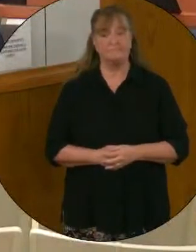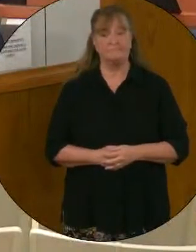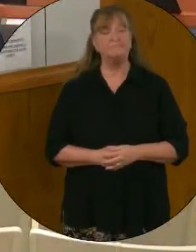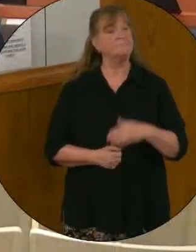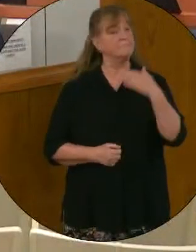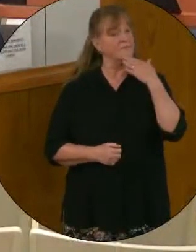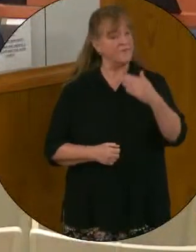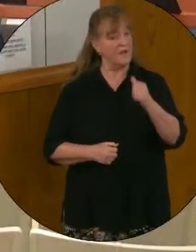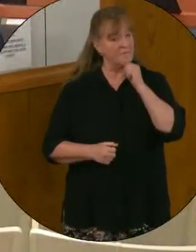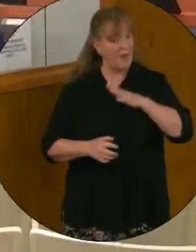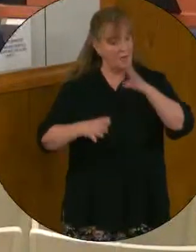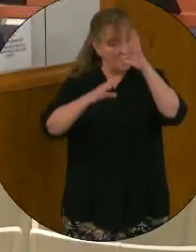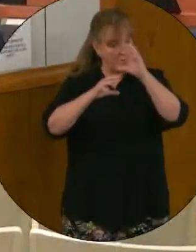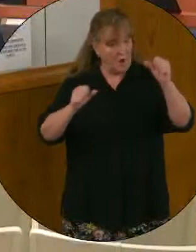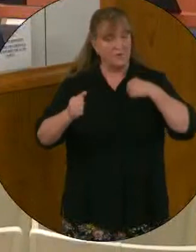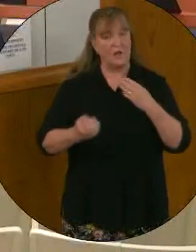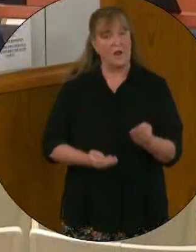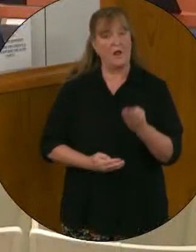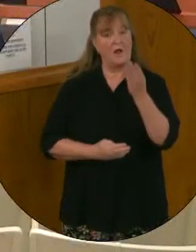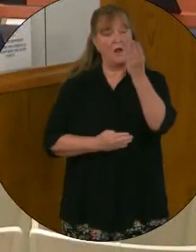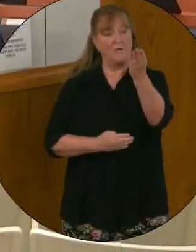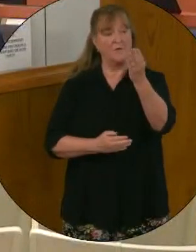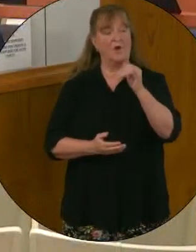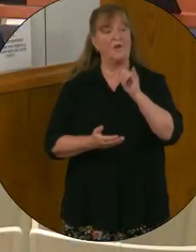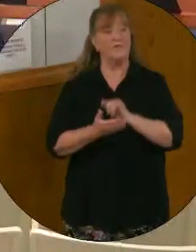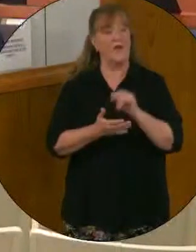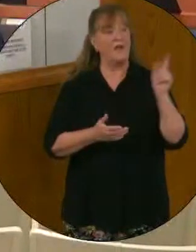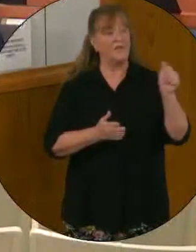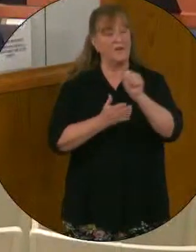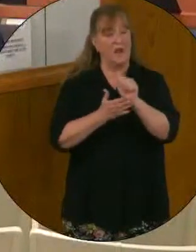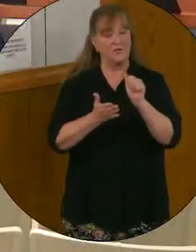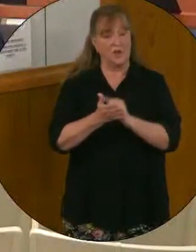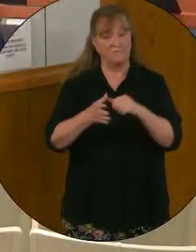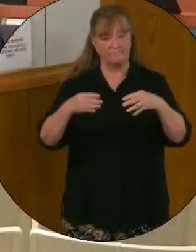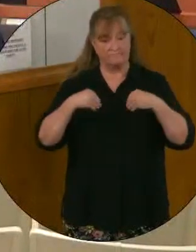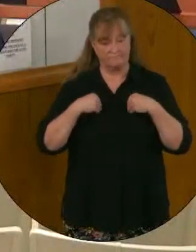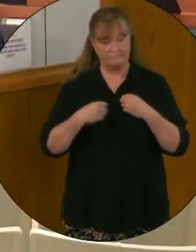Thank you, Madam President. I move that for the adoption of the agenda.